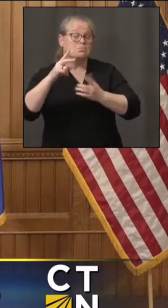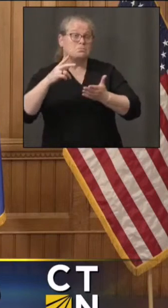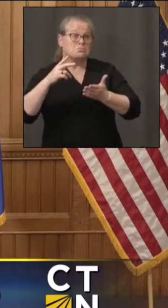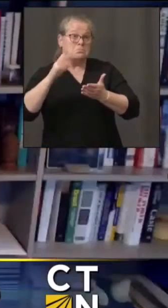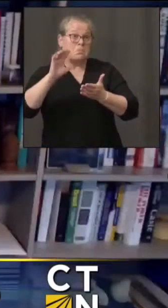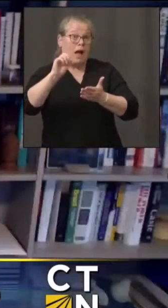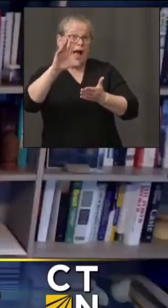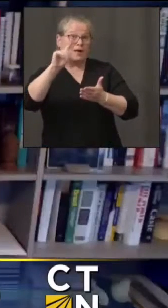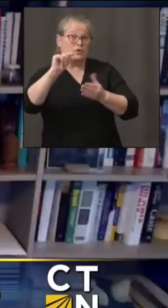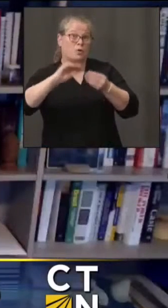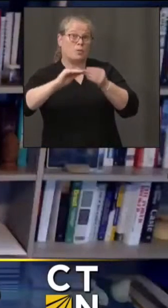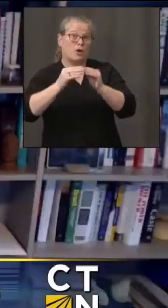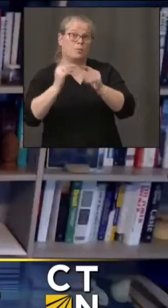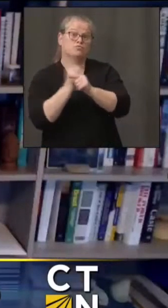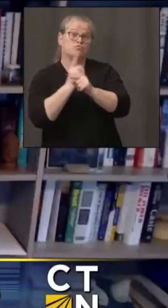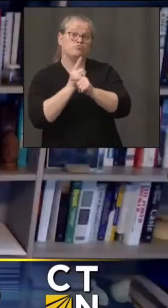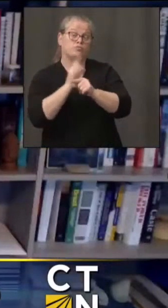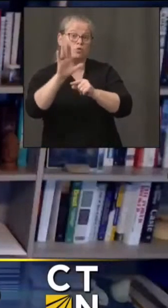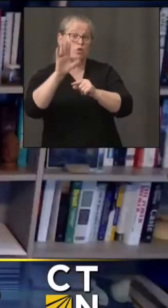So